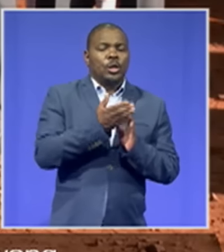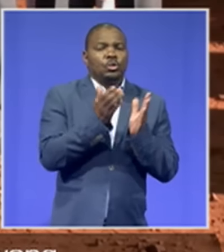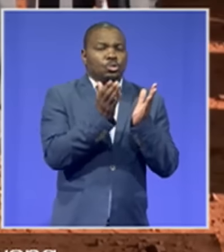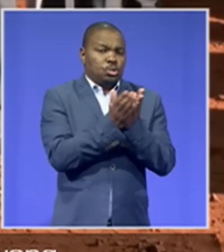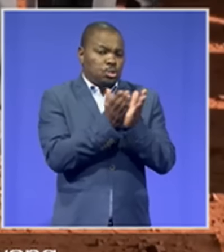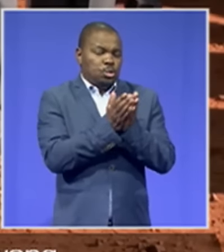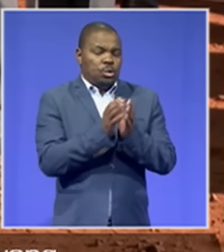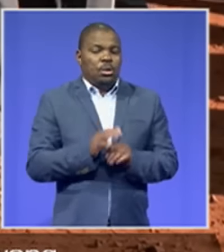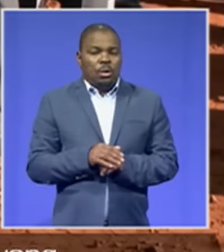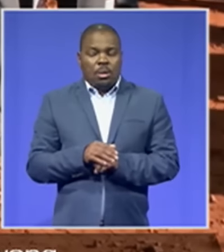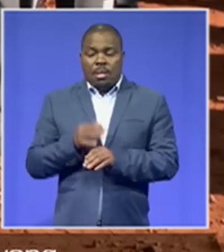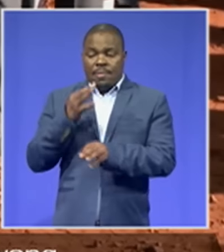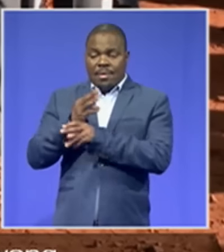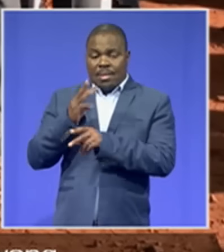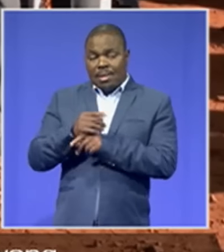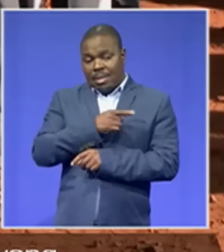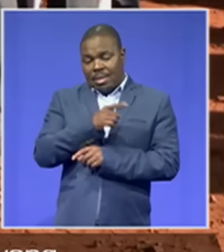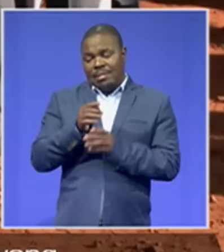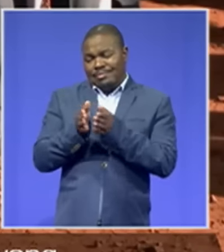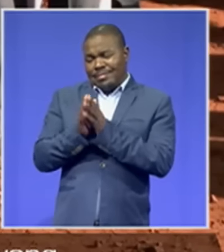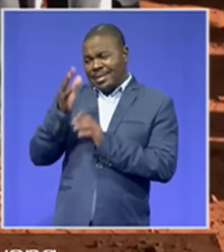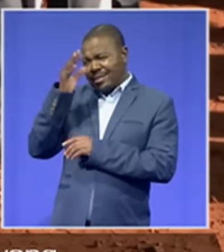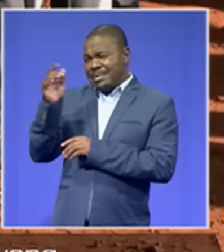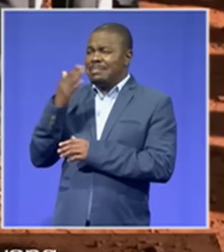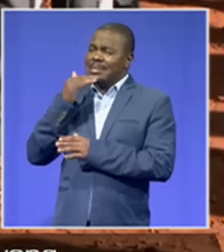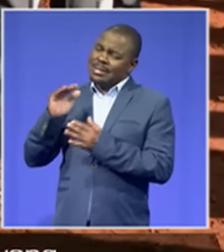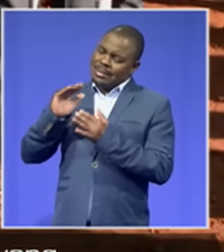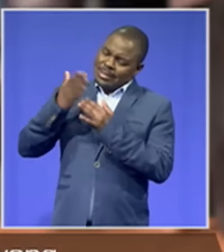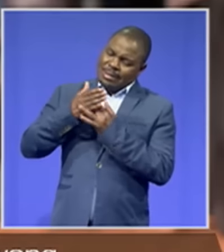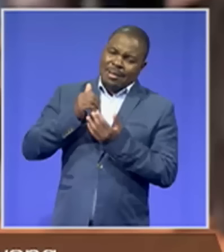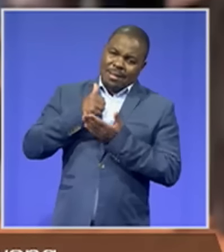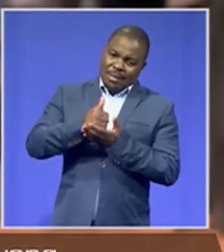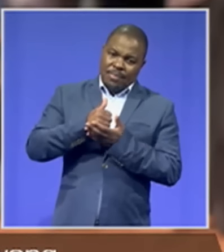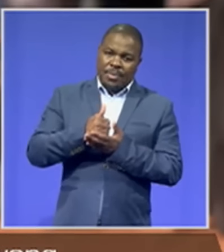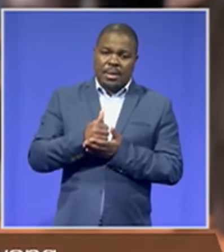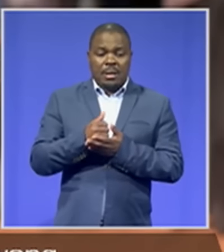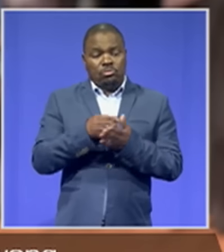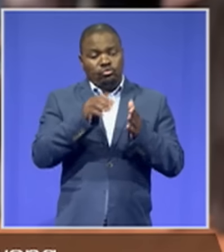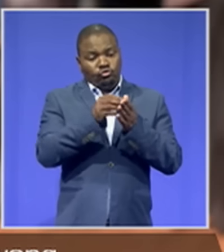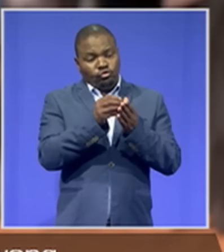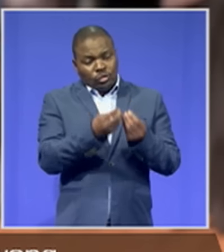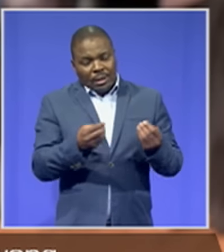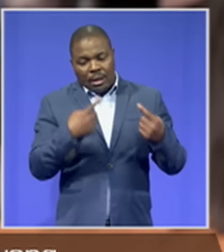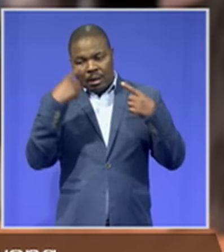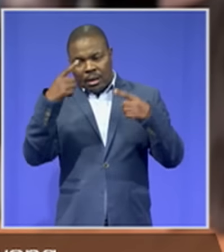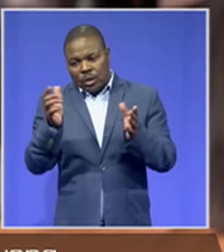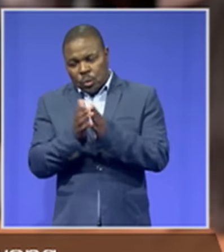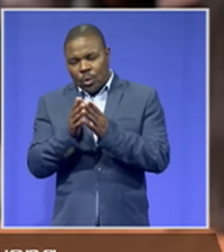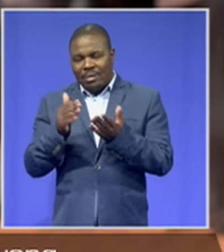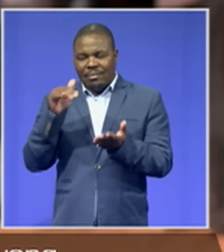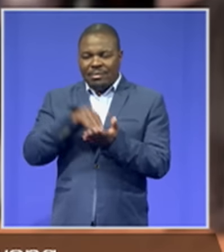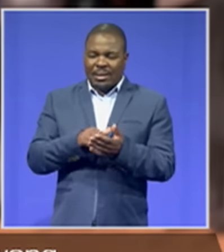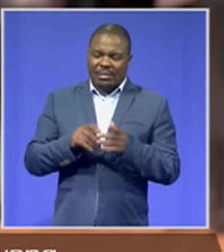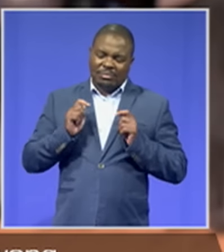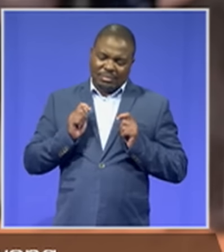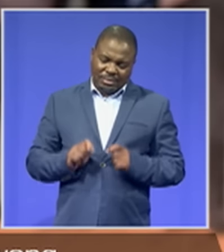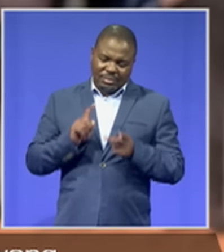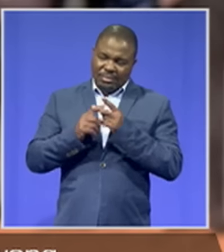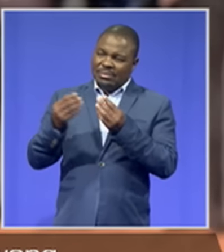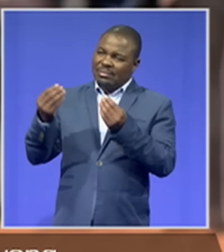dikolong. Batswadi ba ipiletsa ho mmuso ho kena dipakeng. Bana ba fihla dikolong ba kgathetse le dithuto di hana